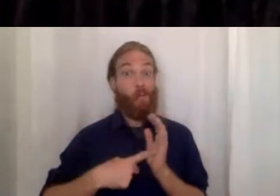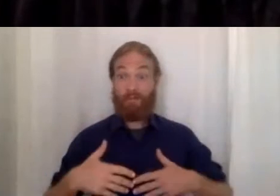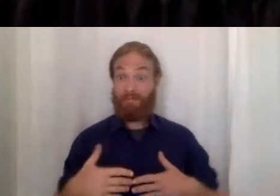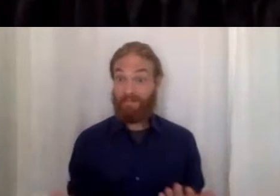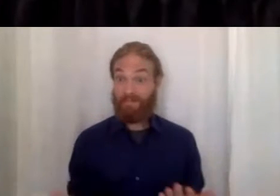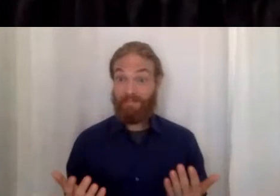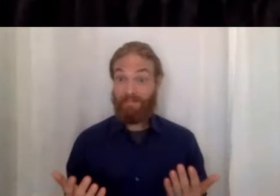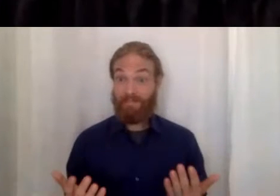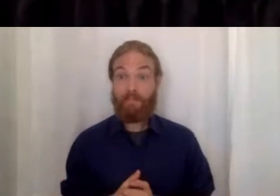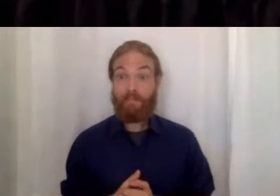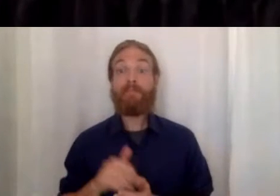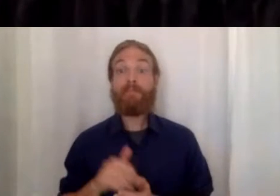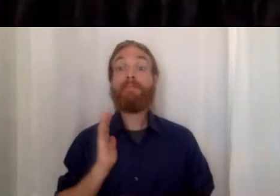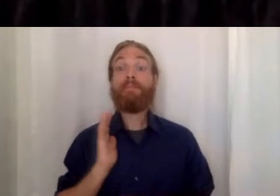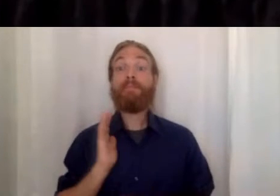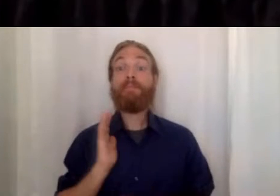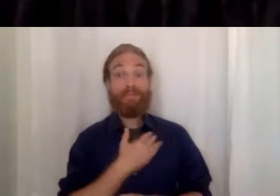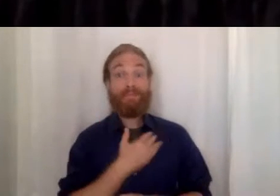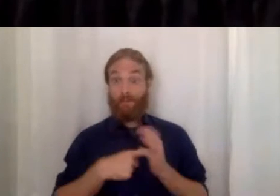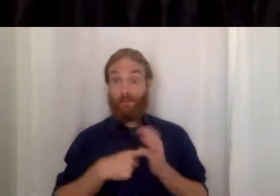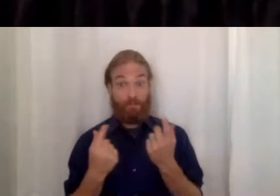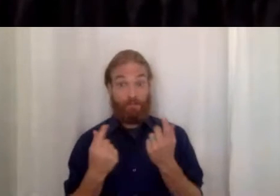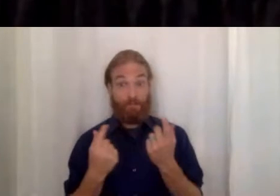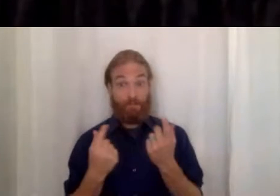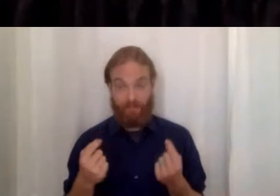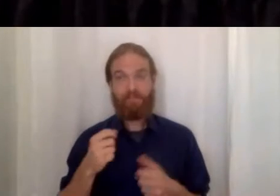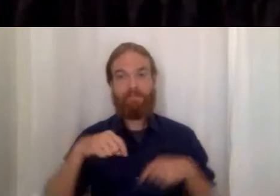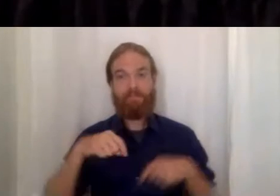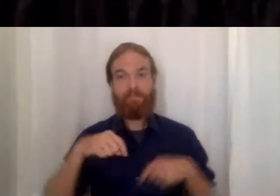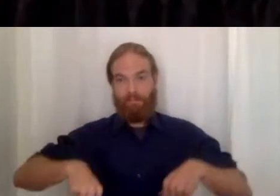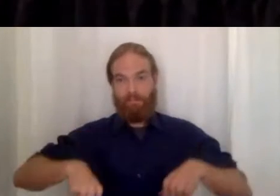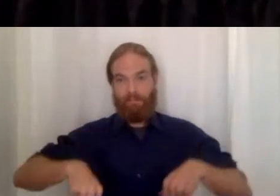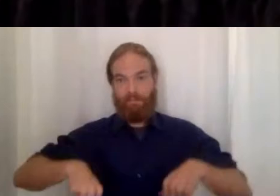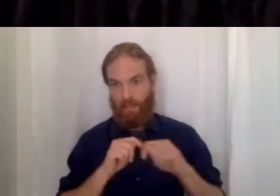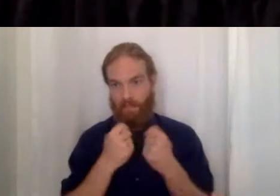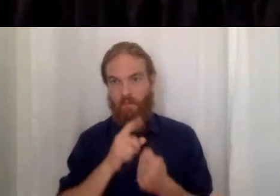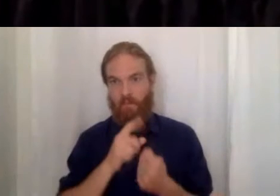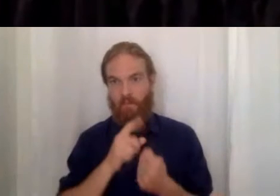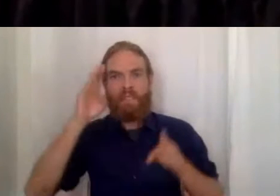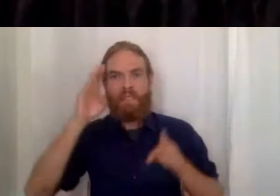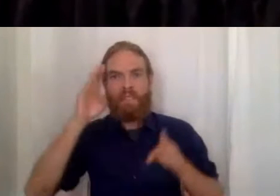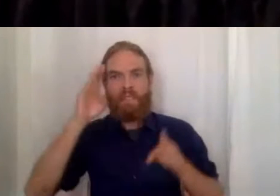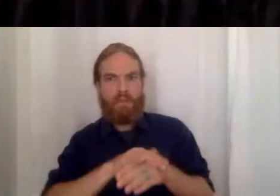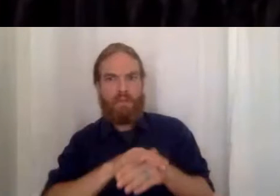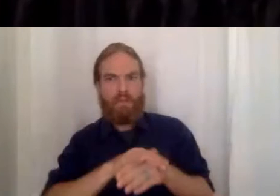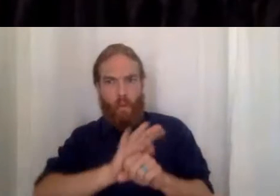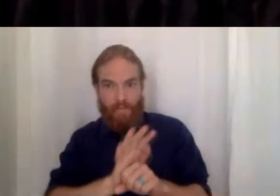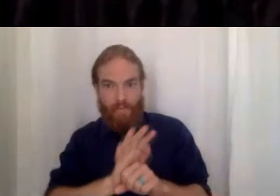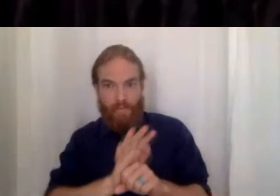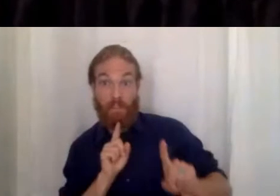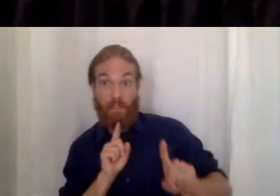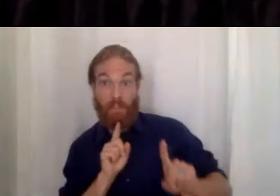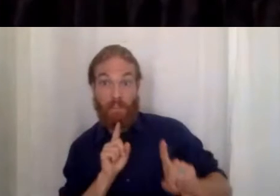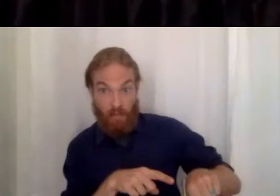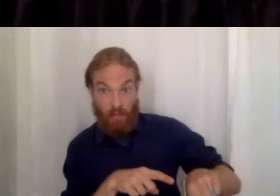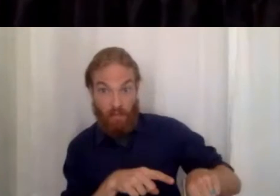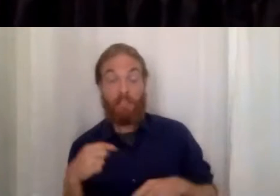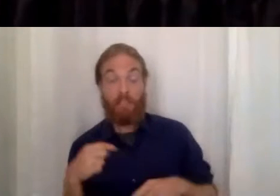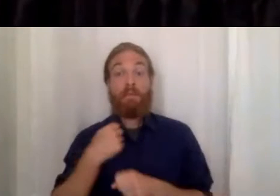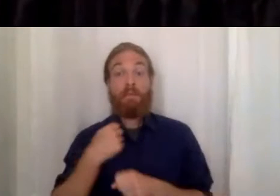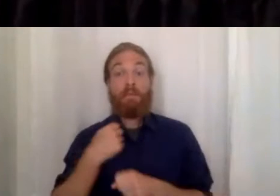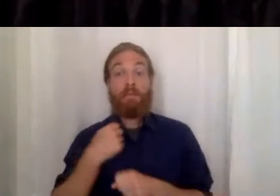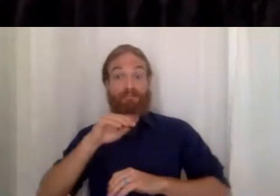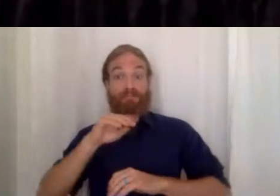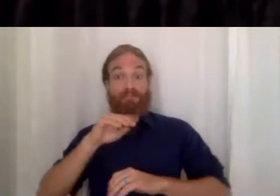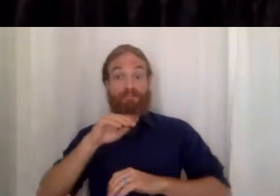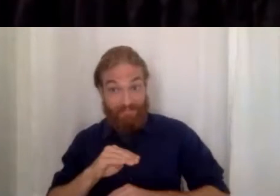is focusing on in the COVID response, is to make sure that we can meet the demand, that we have the resources, and they are